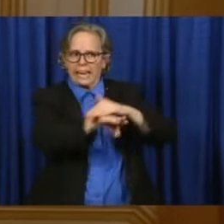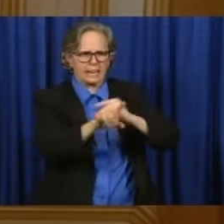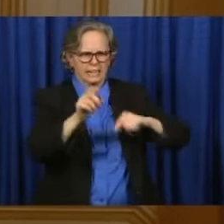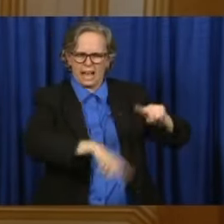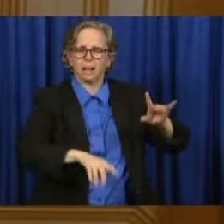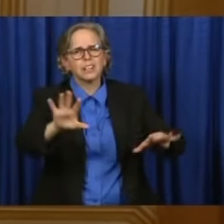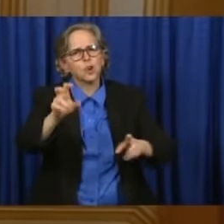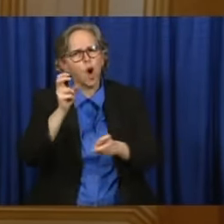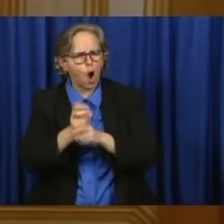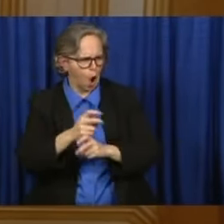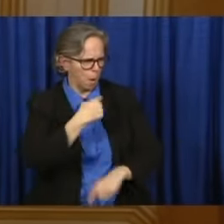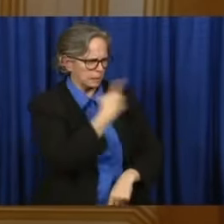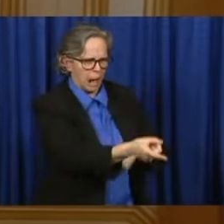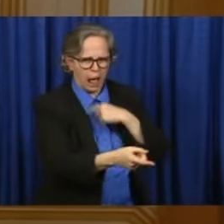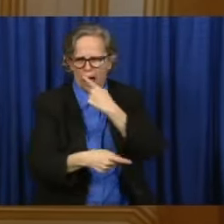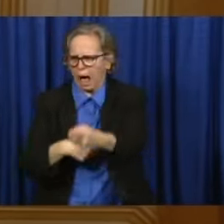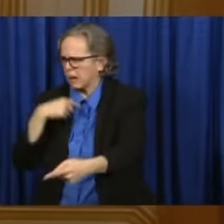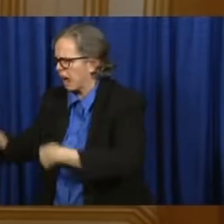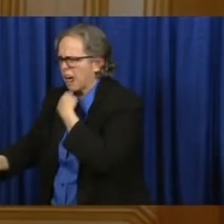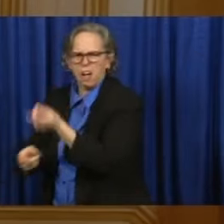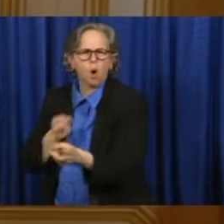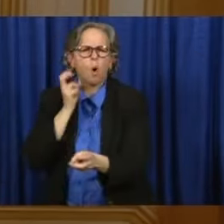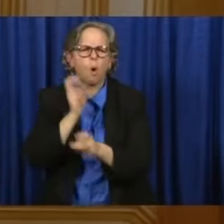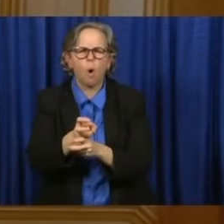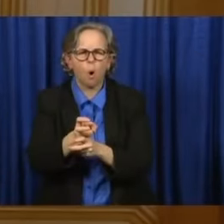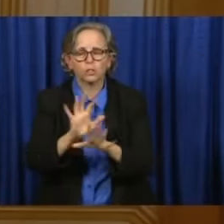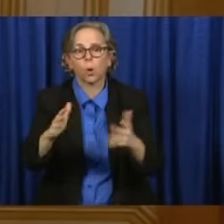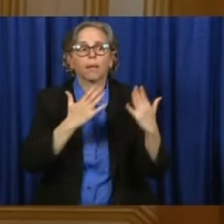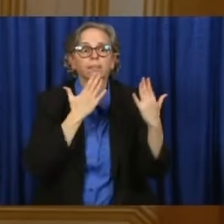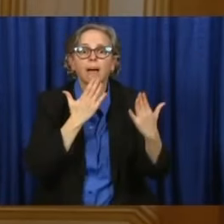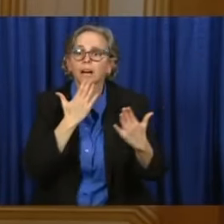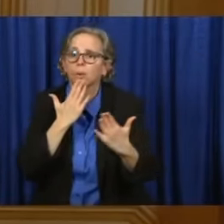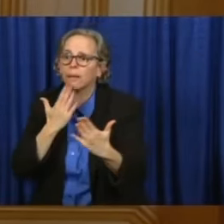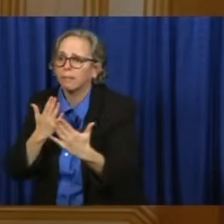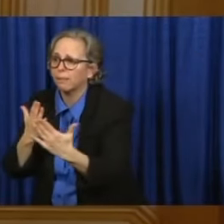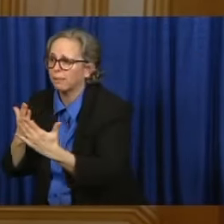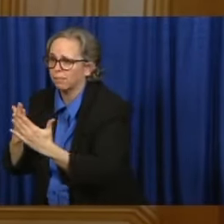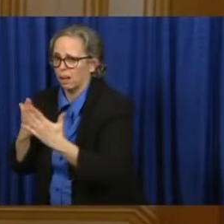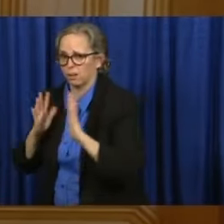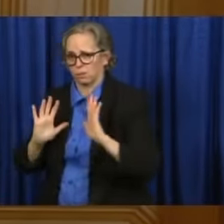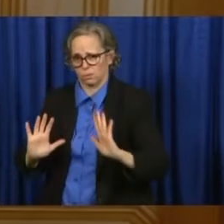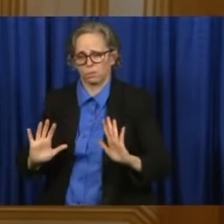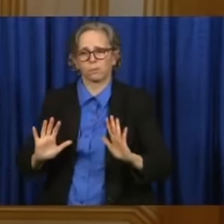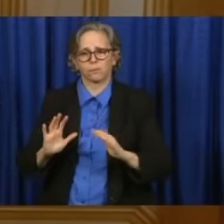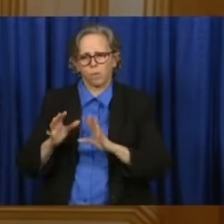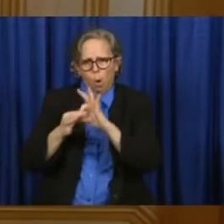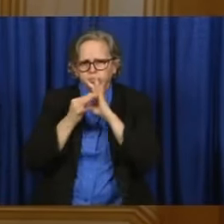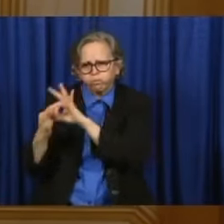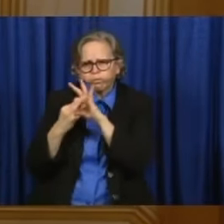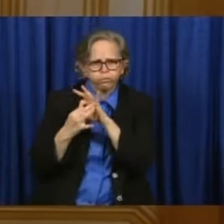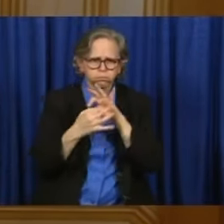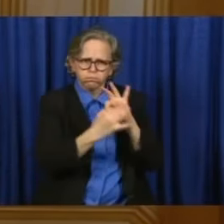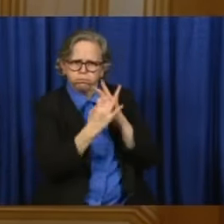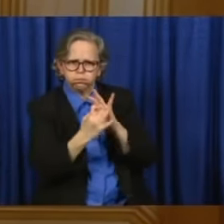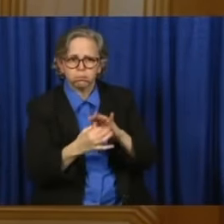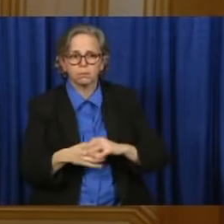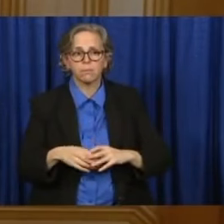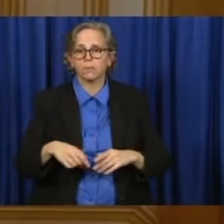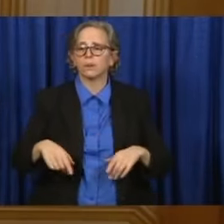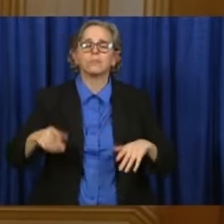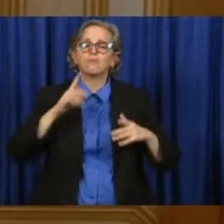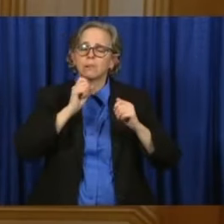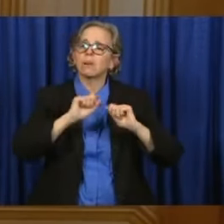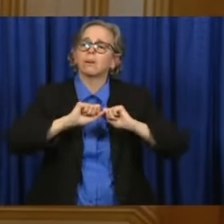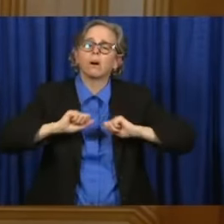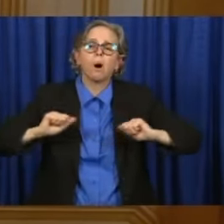difficult jobs for them, and I just thank you all for doing that. And again, to all of you, I thank you for what you're doing. We are